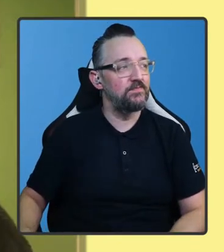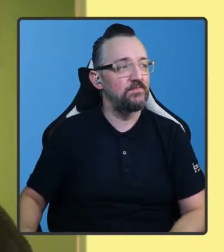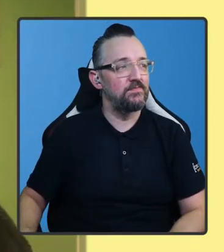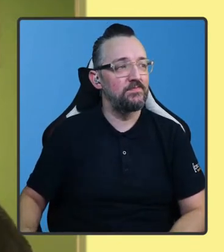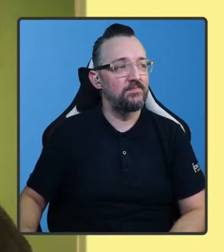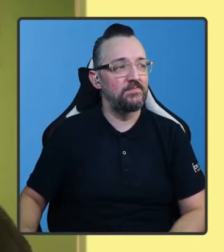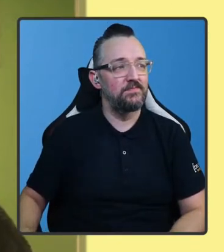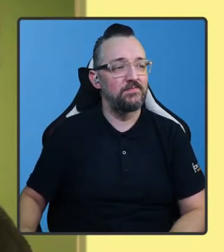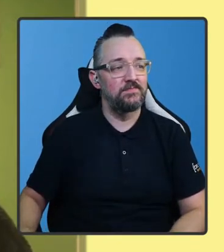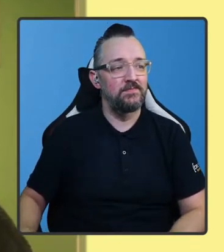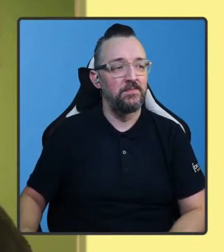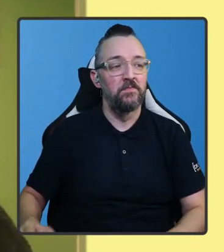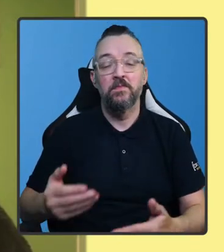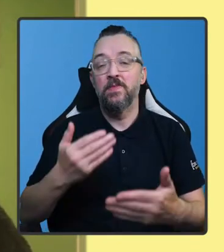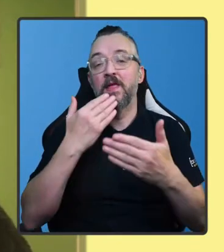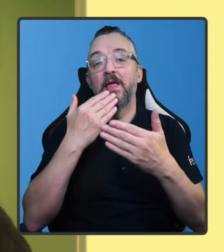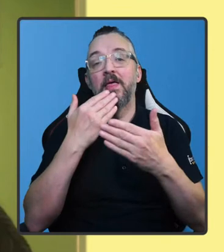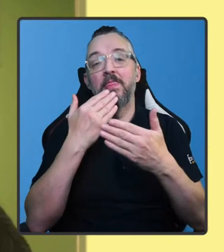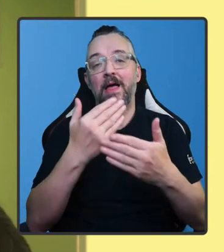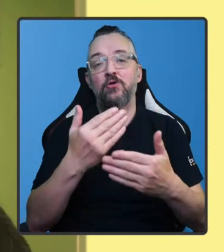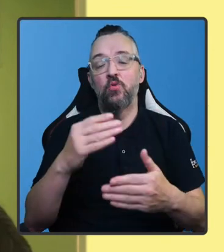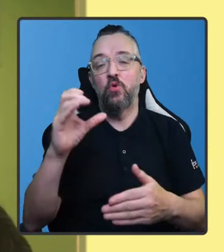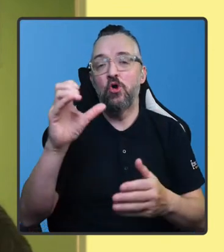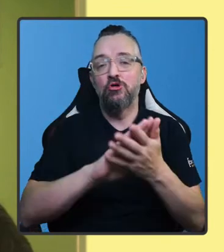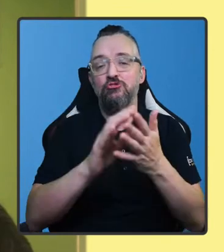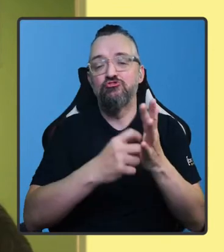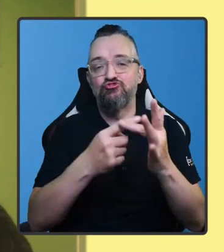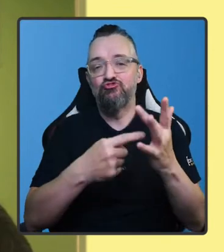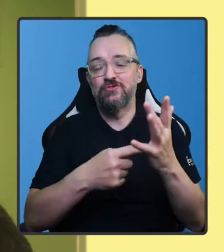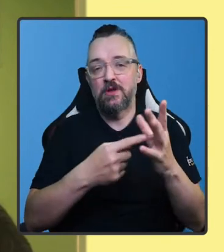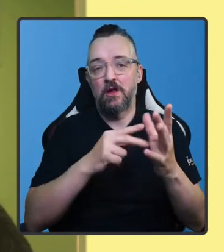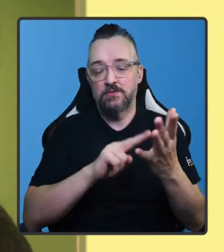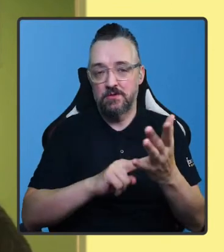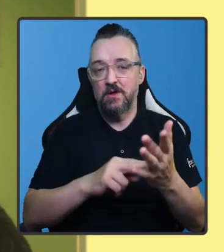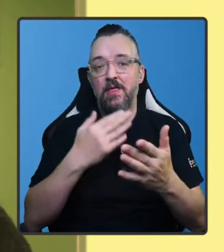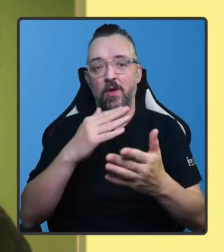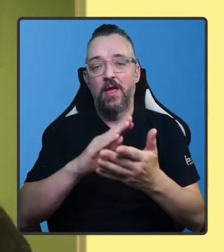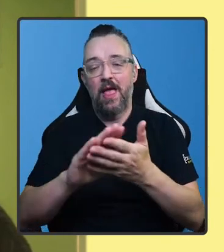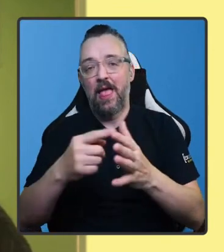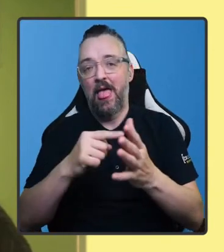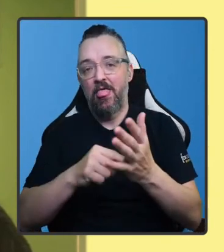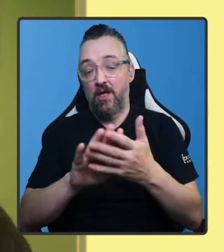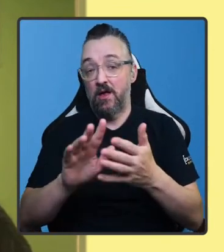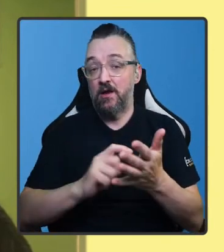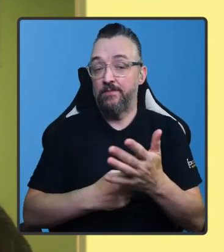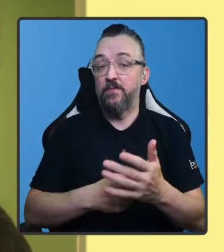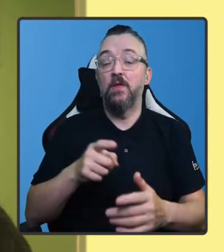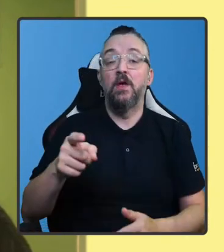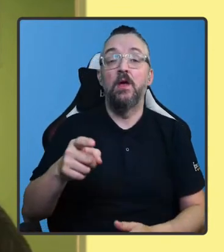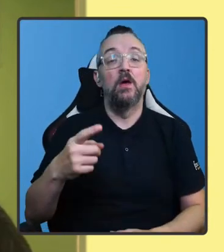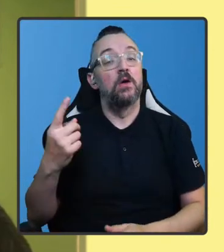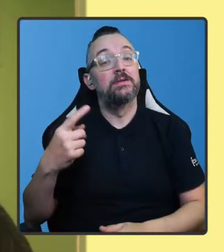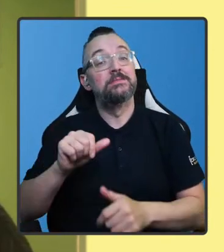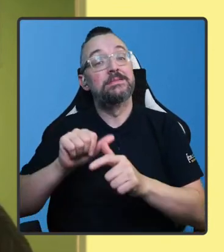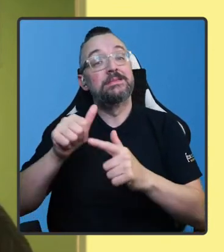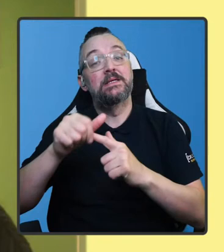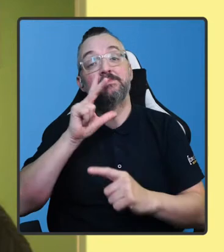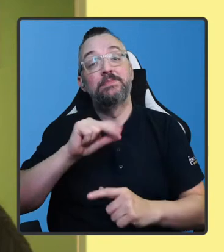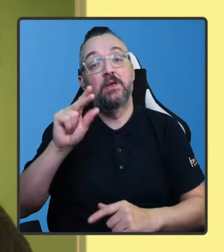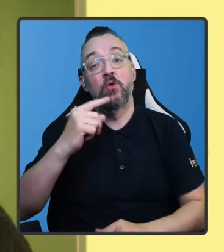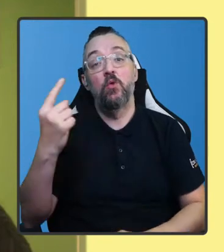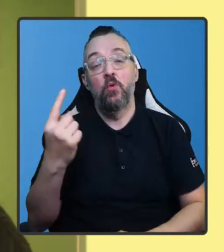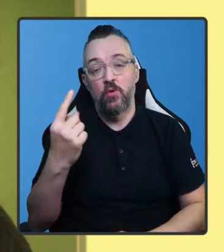Thank you very much to Christian and thank you to Heather. And our next speaker speaking in favour of the resolution